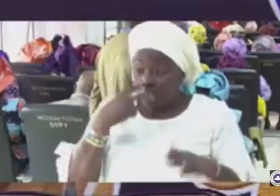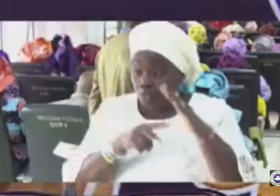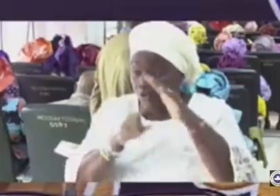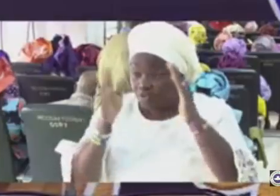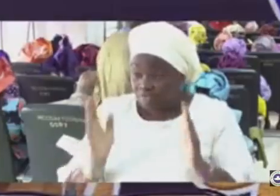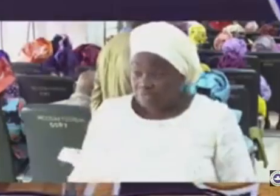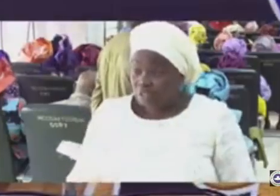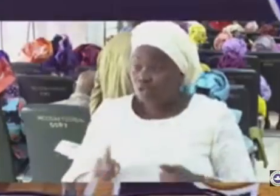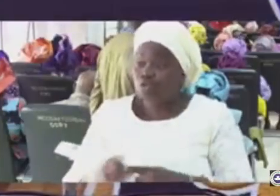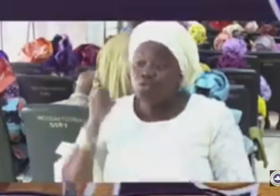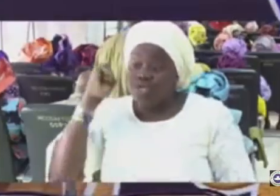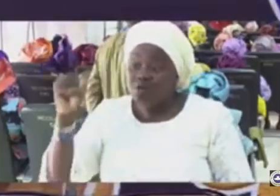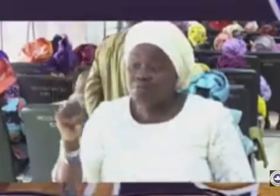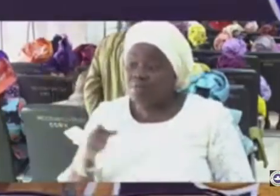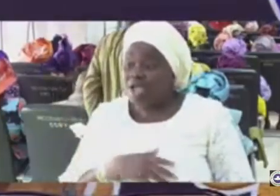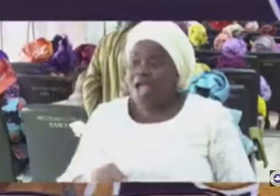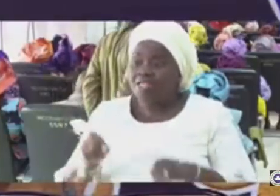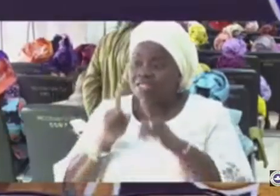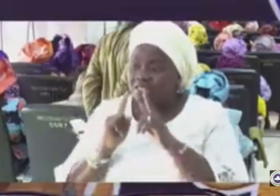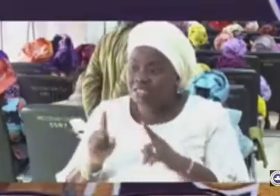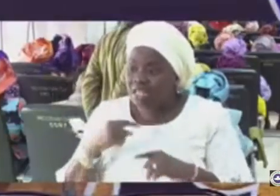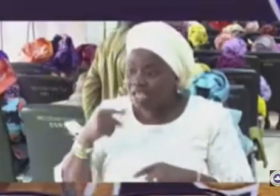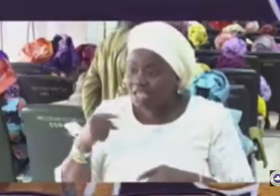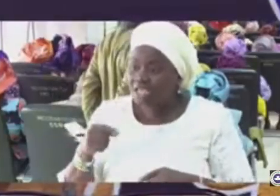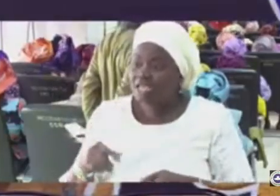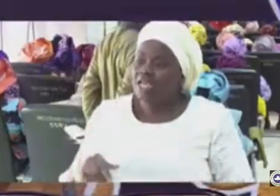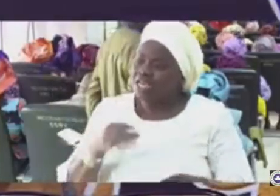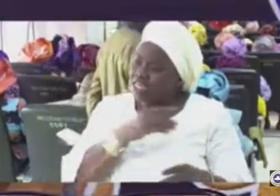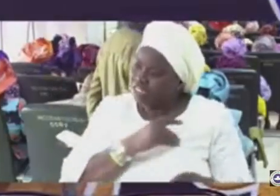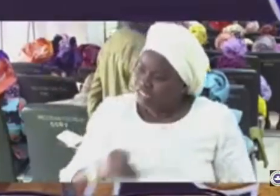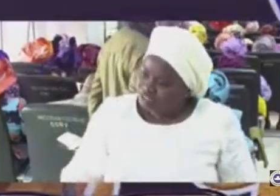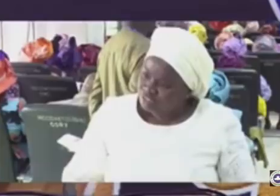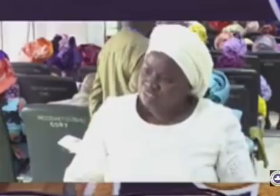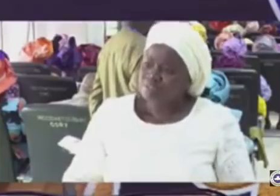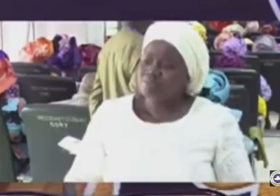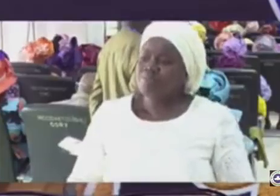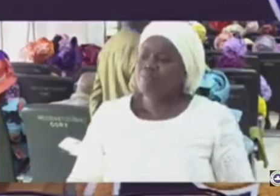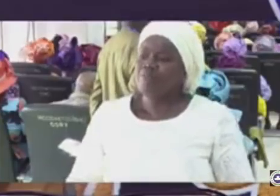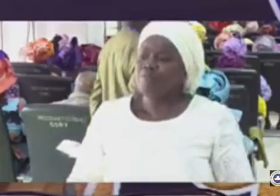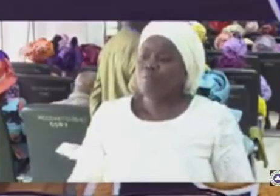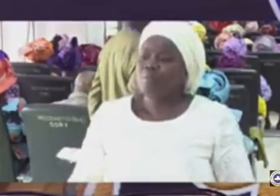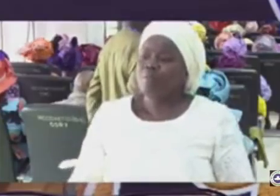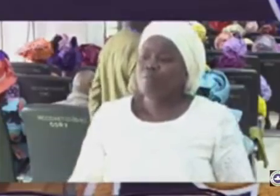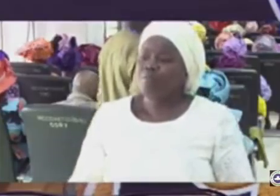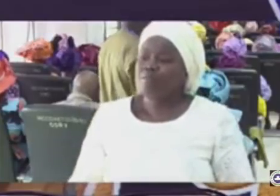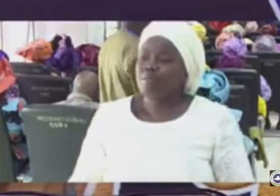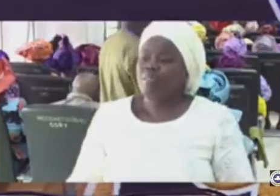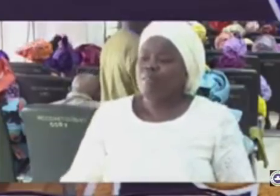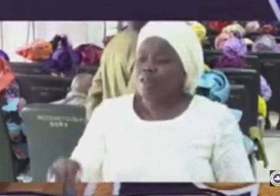one and used that one lamb to entertain his guests." David said, "In my kingdom?"